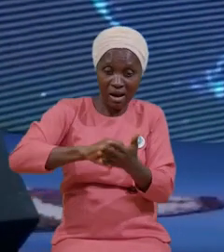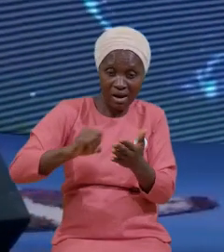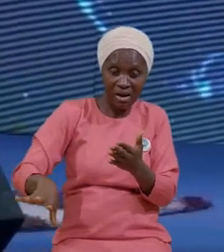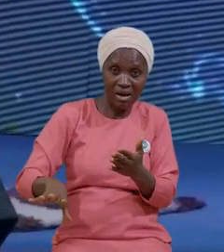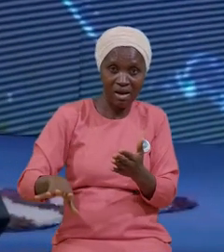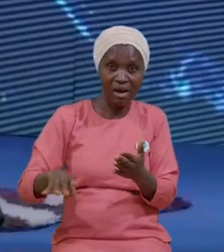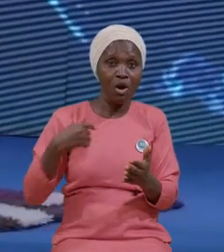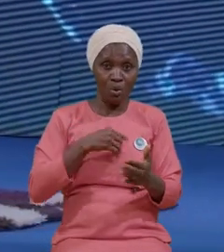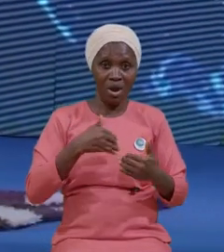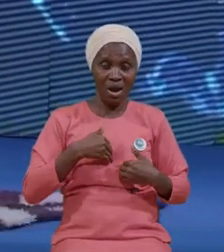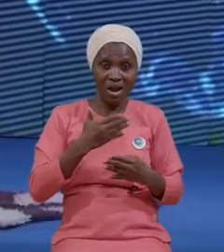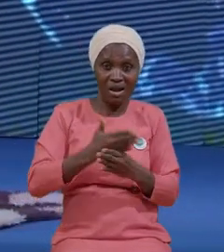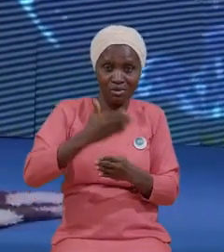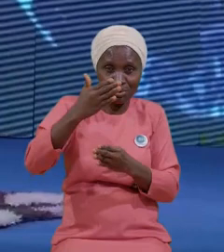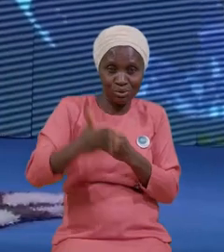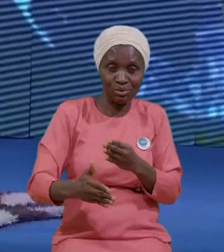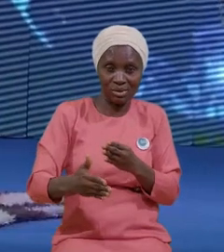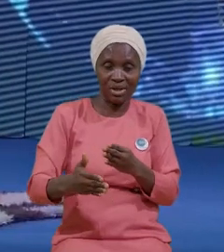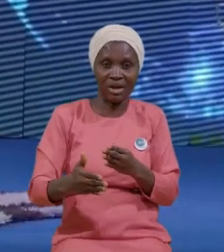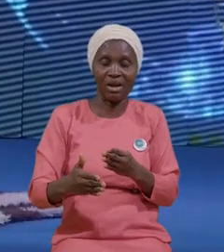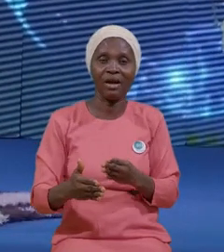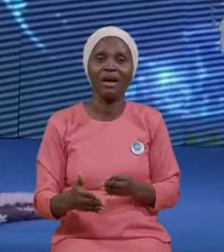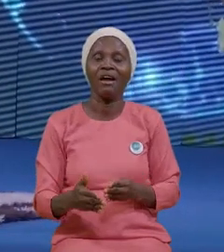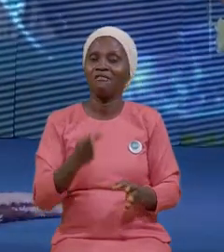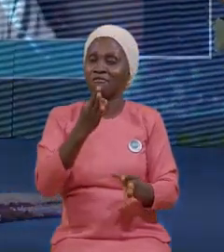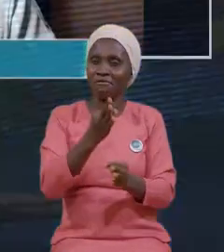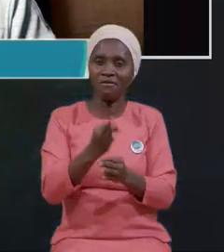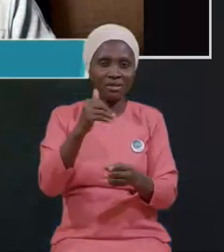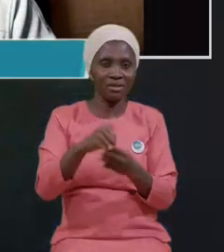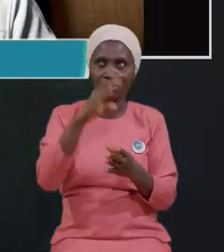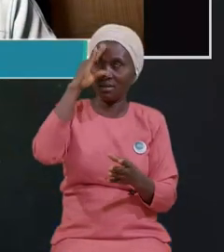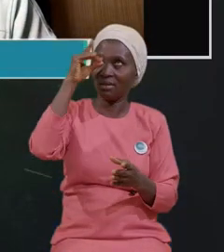total or reserved faith in Him.